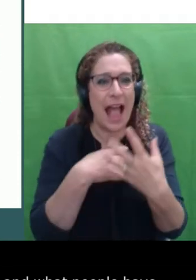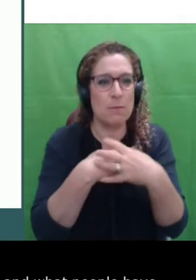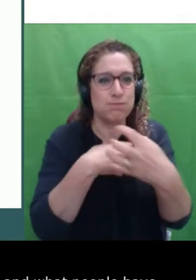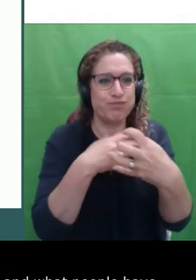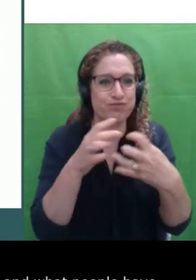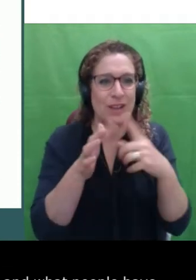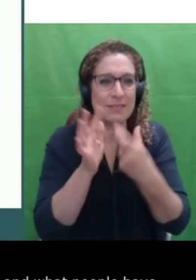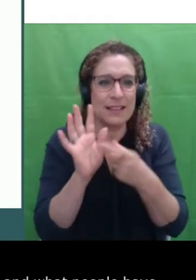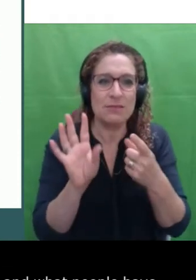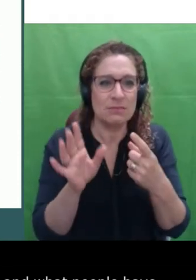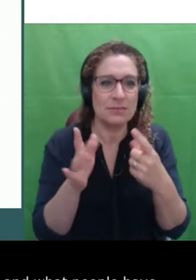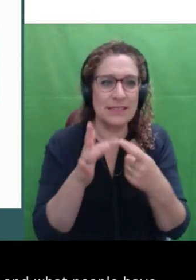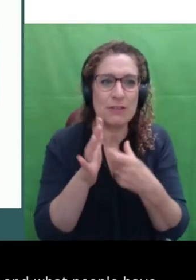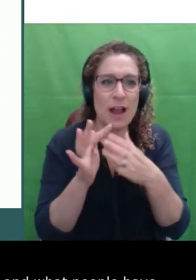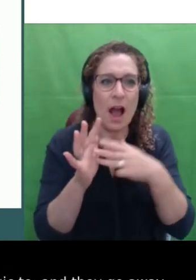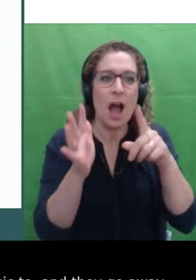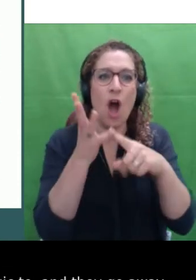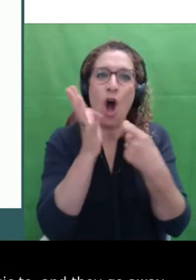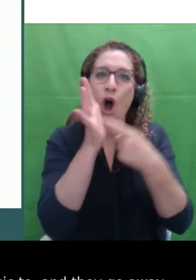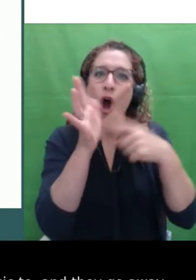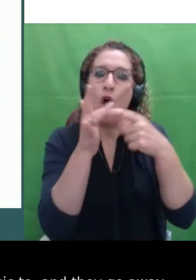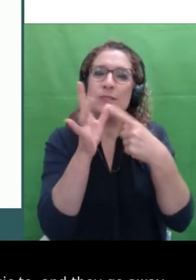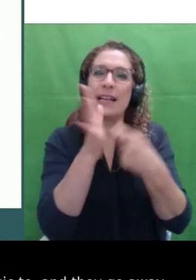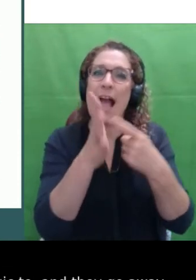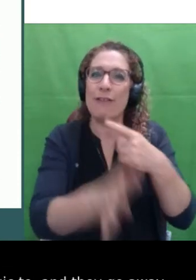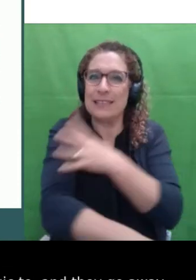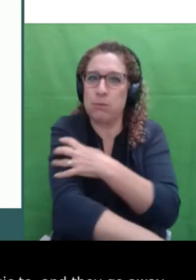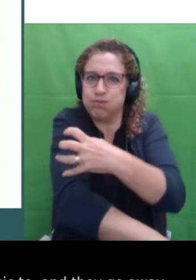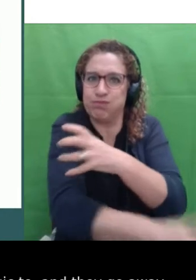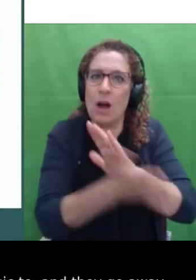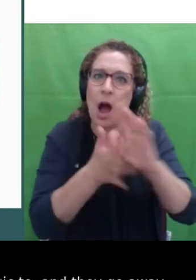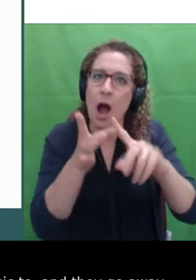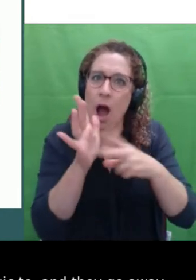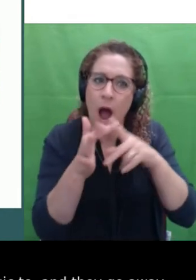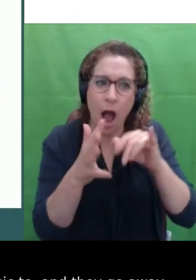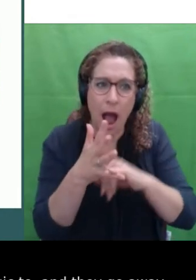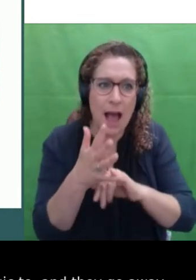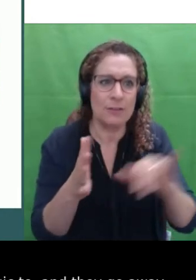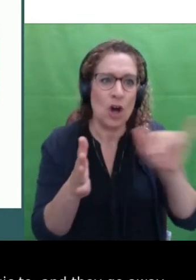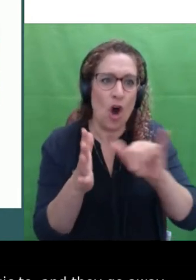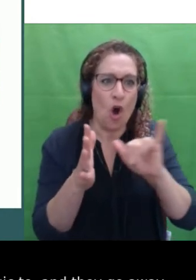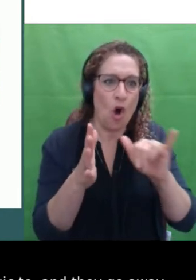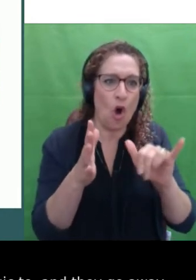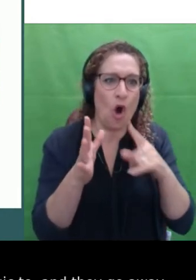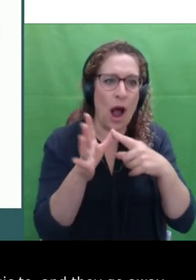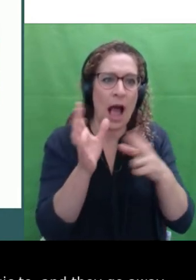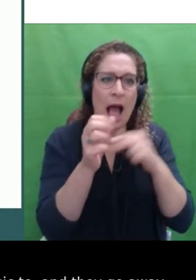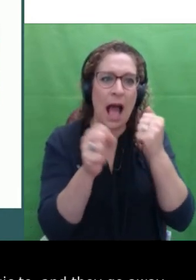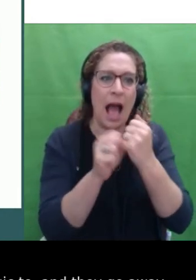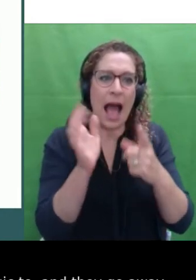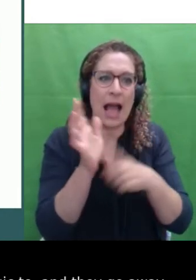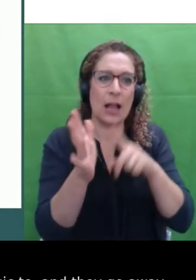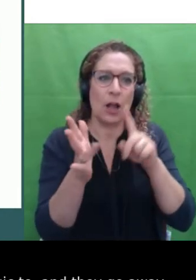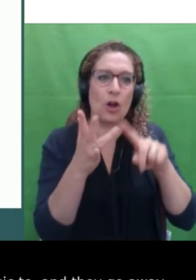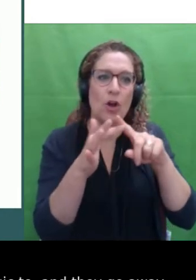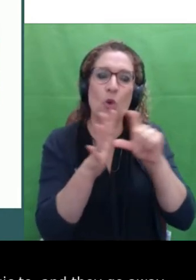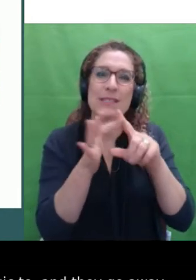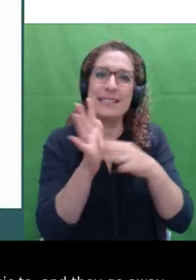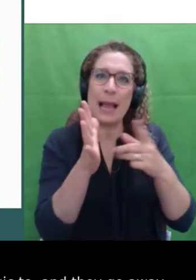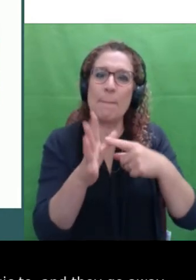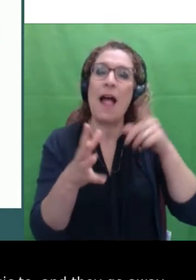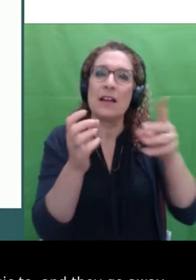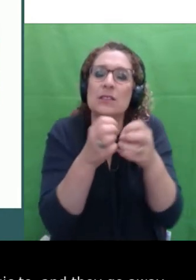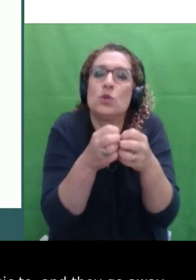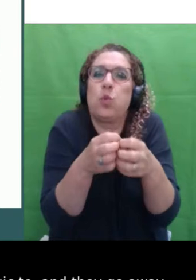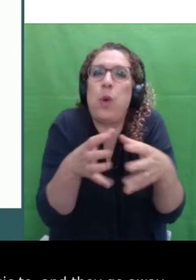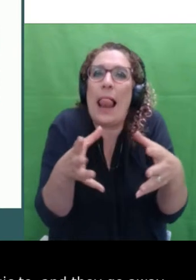is hives and angioedema which is swelling and they quite often get a pattern of the urticaria developing around their mouth and on their hands where they've